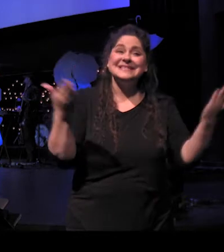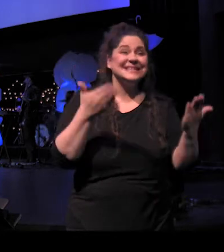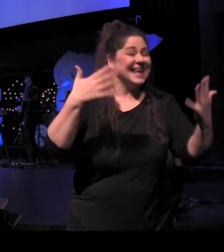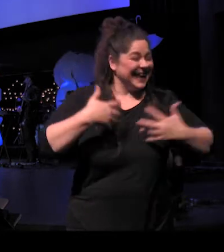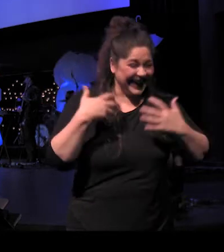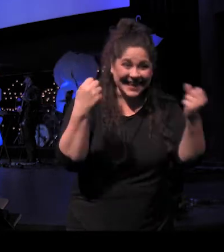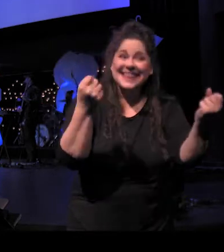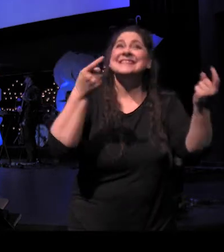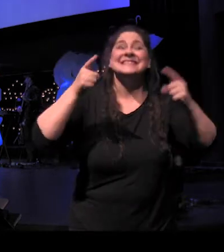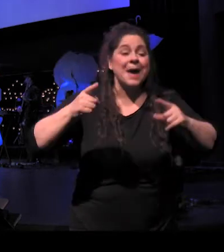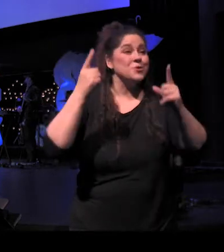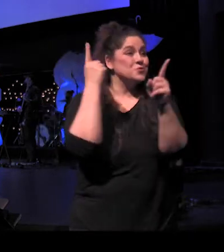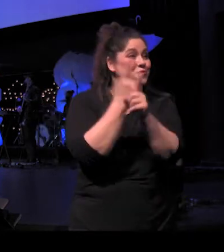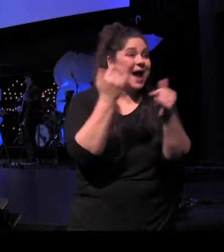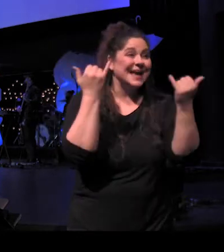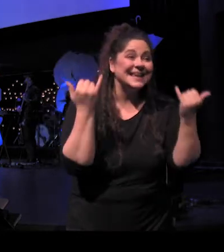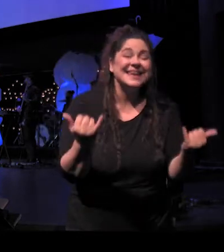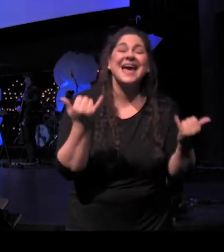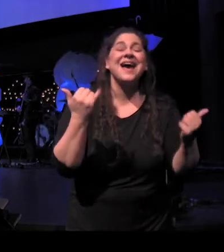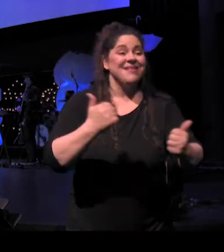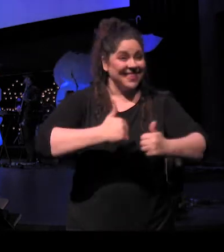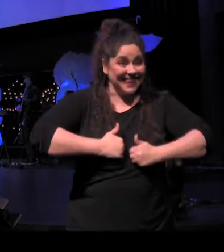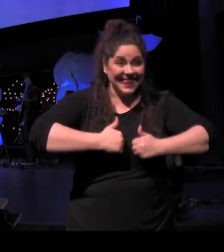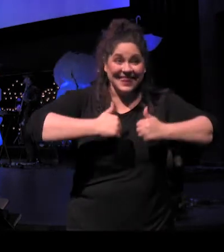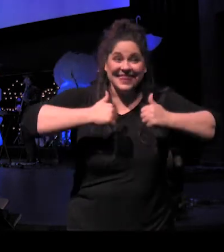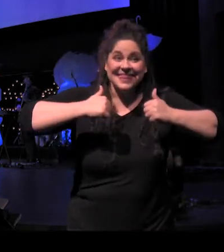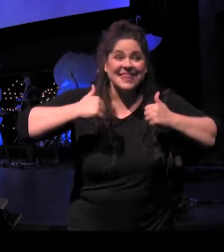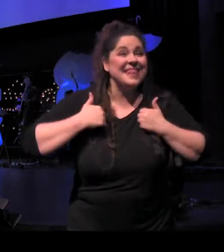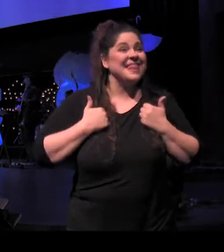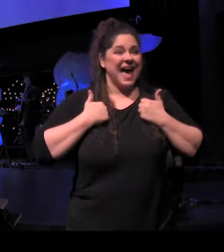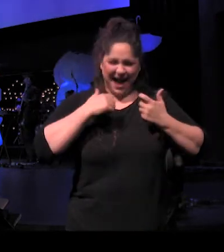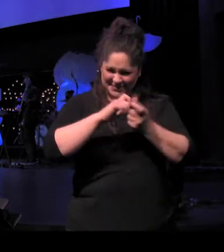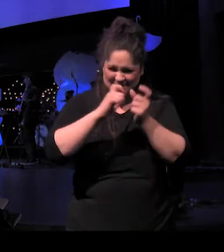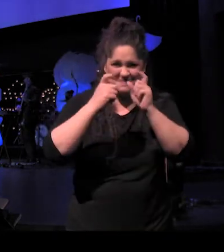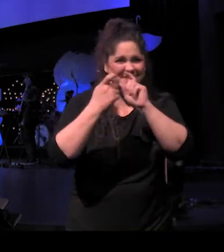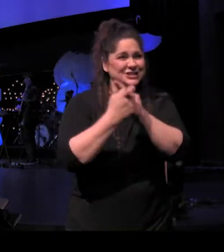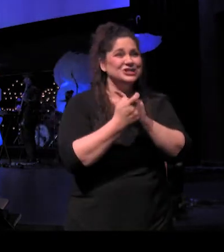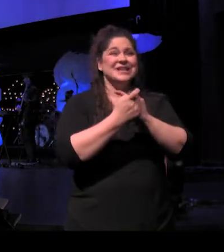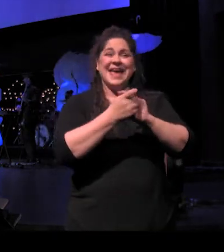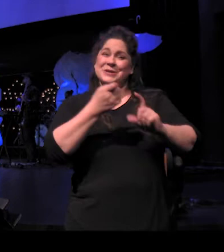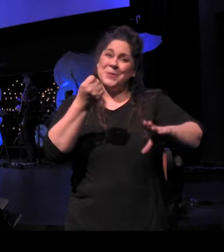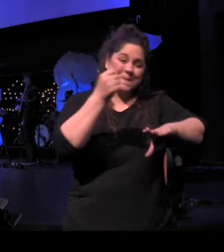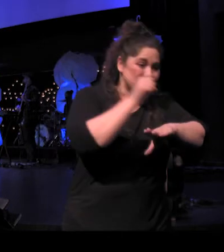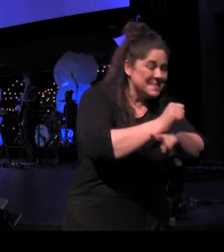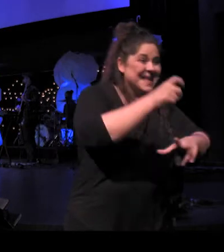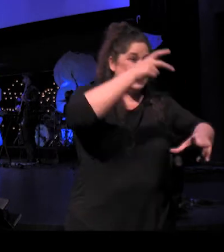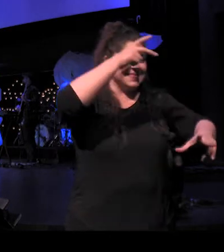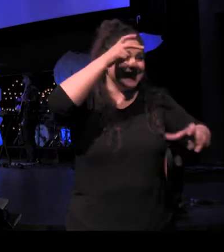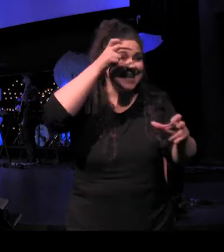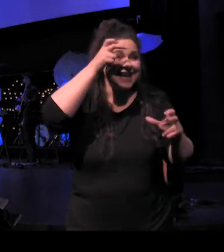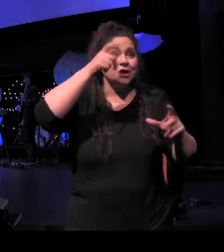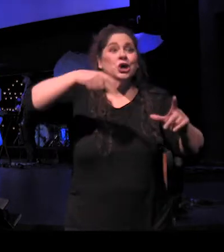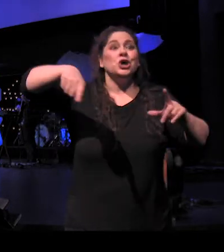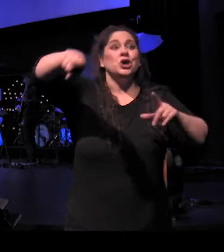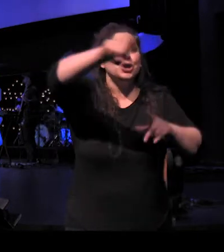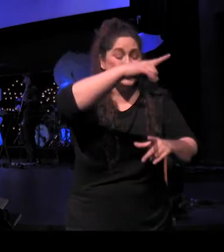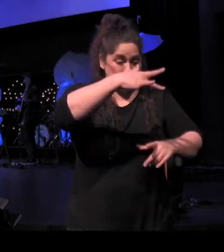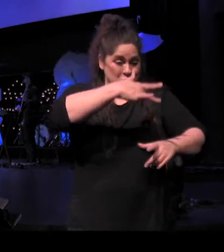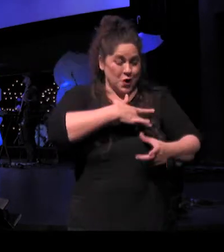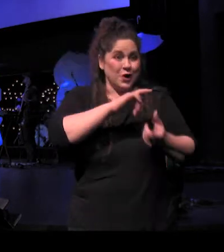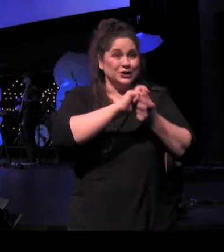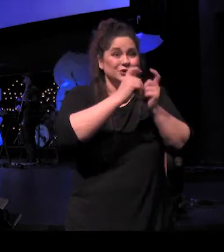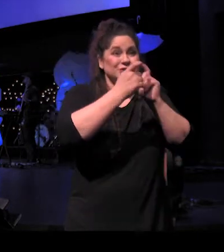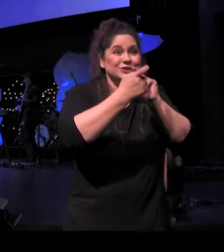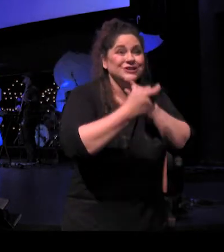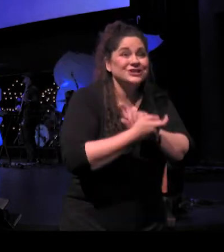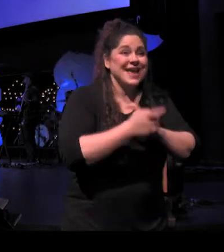is happening right now. Lies are being defeated right now. People, you are being restored right now. Receive whatever